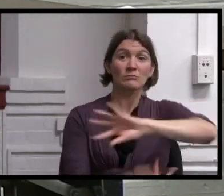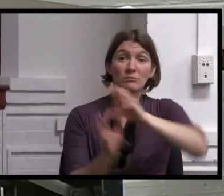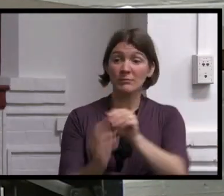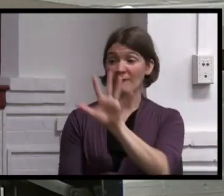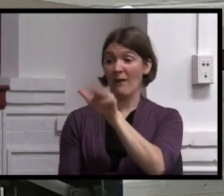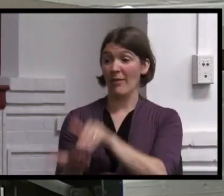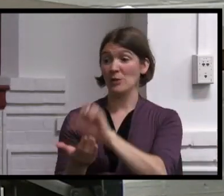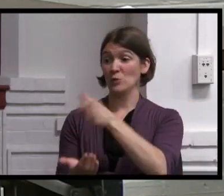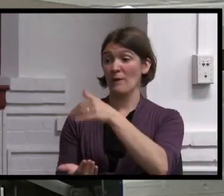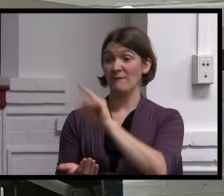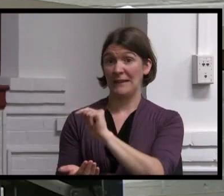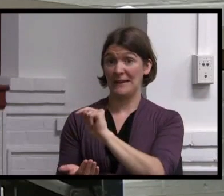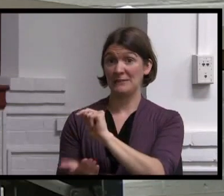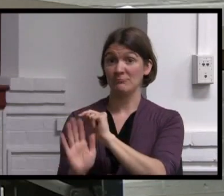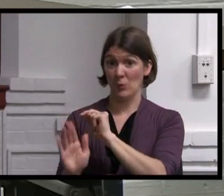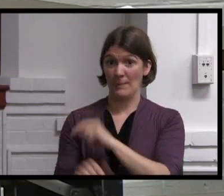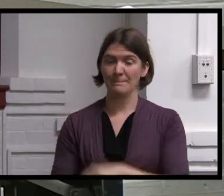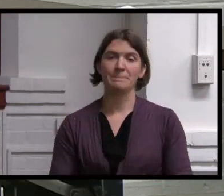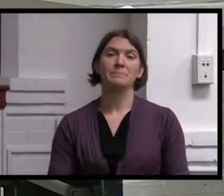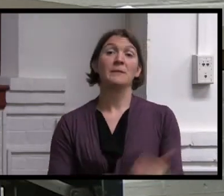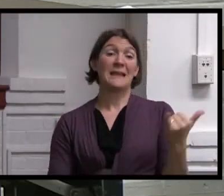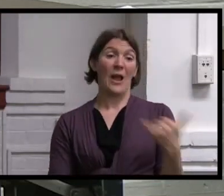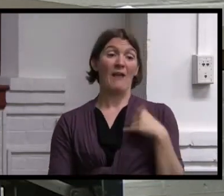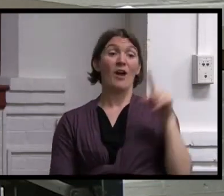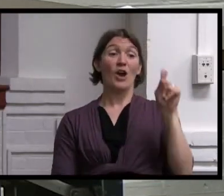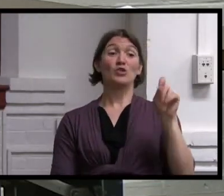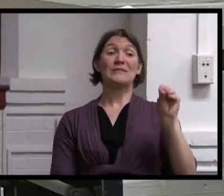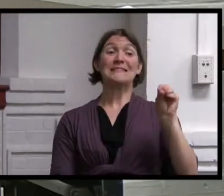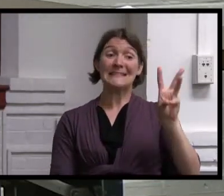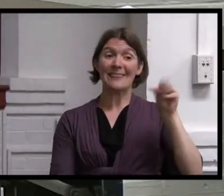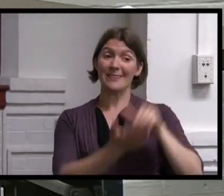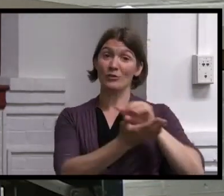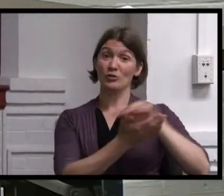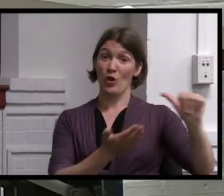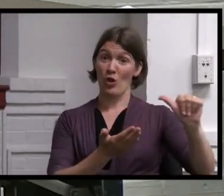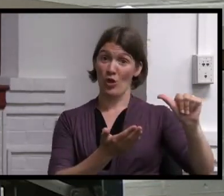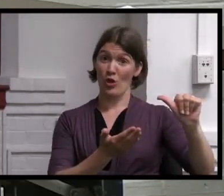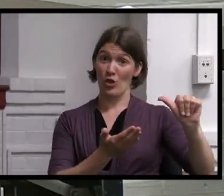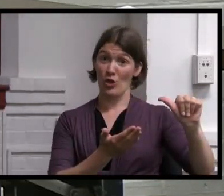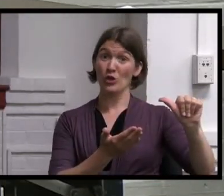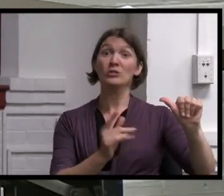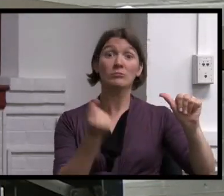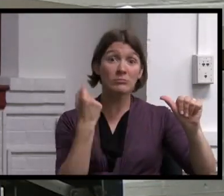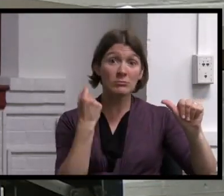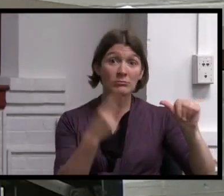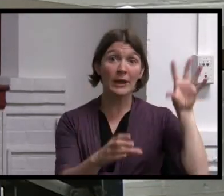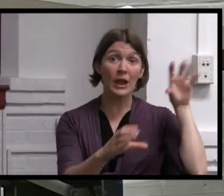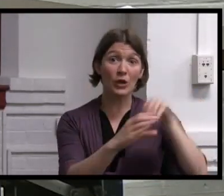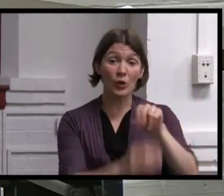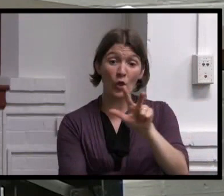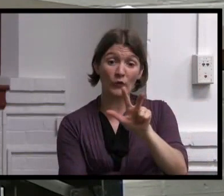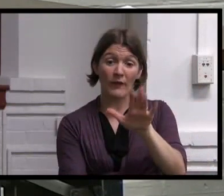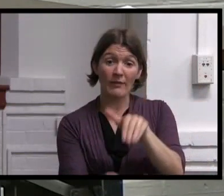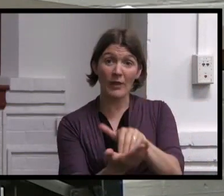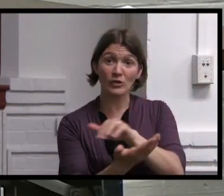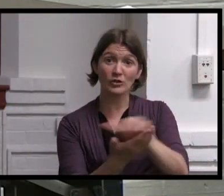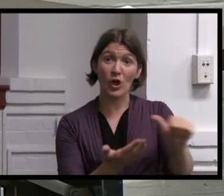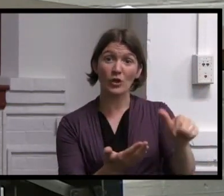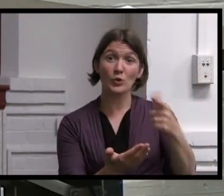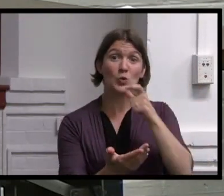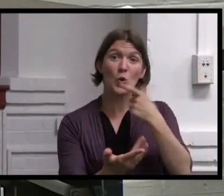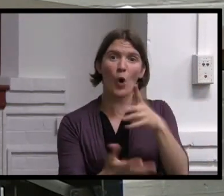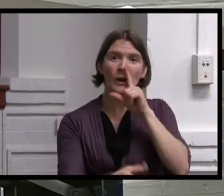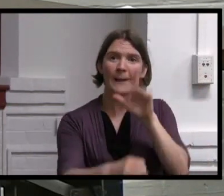feet. We presently have $106,000. That includes $35,000 in